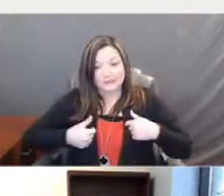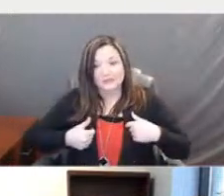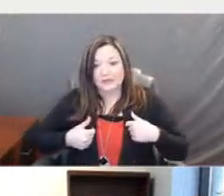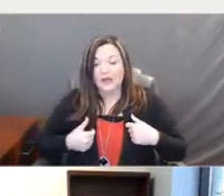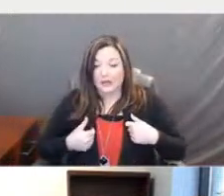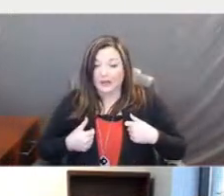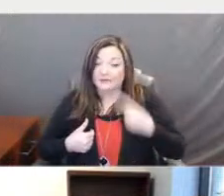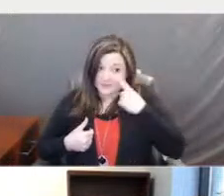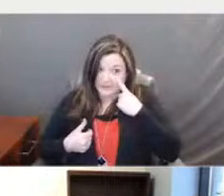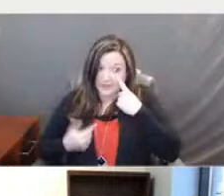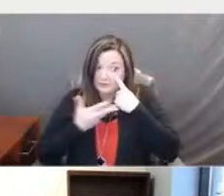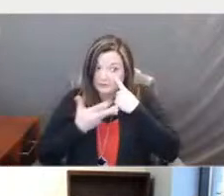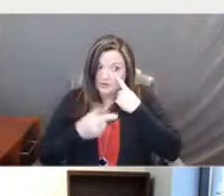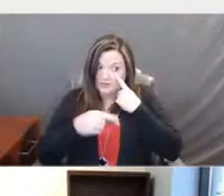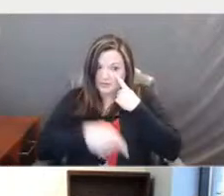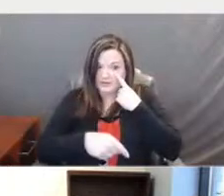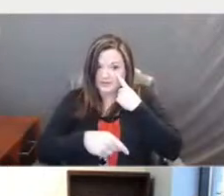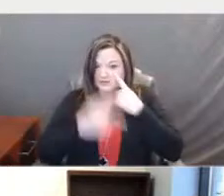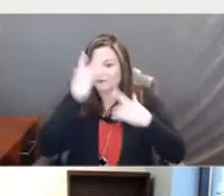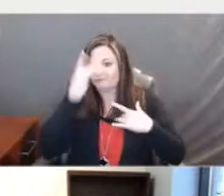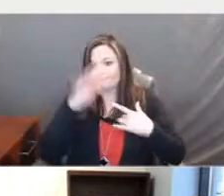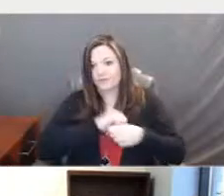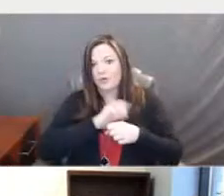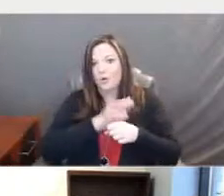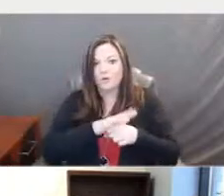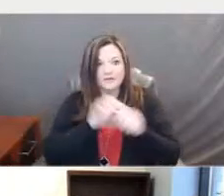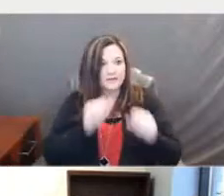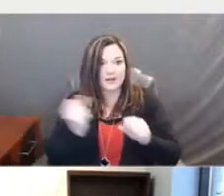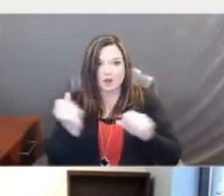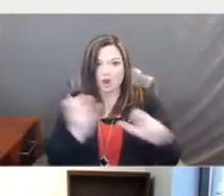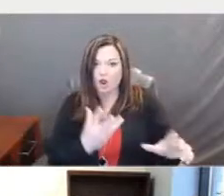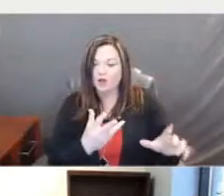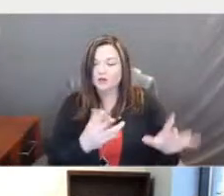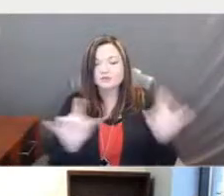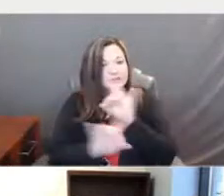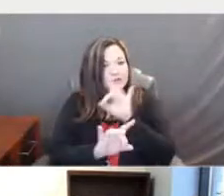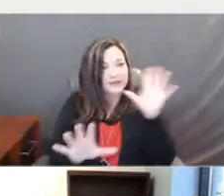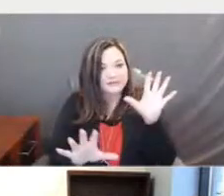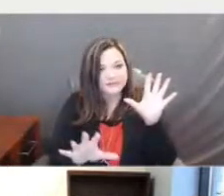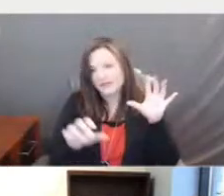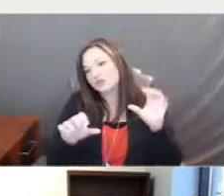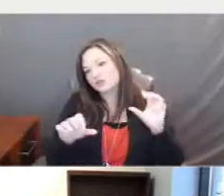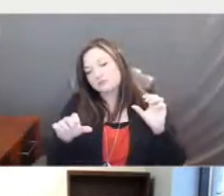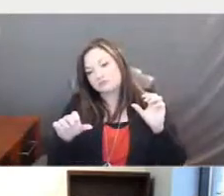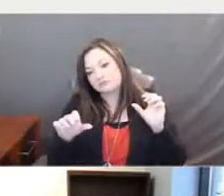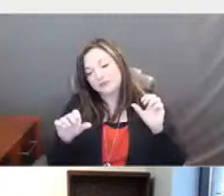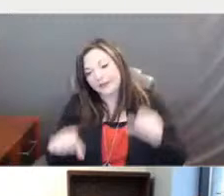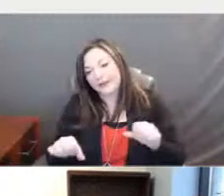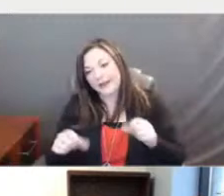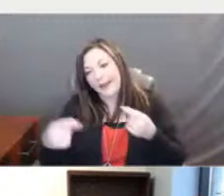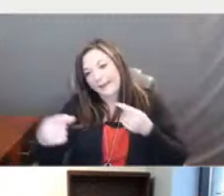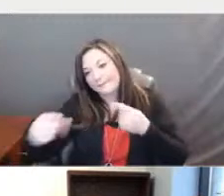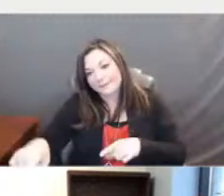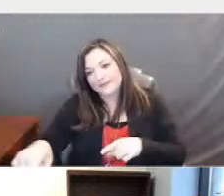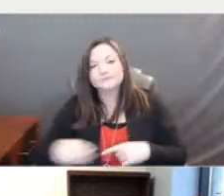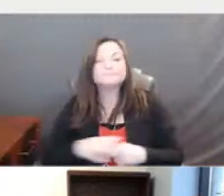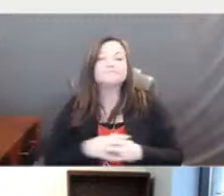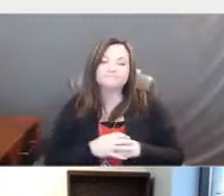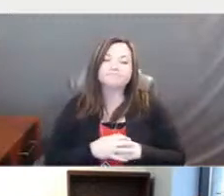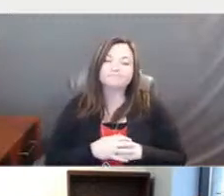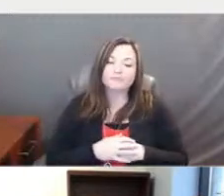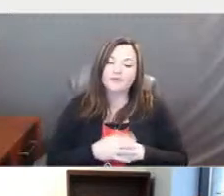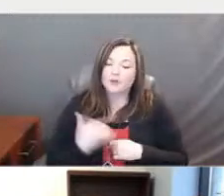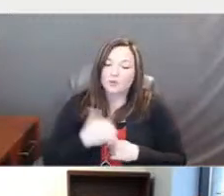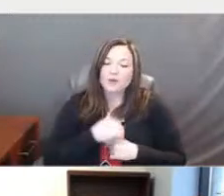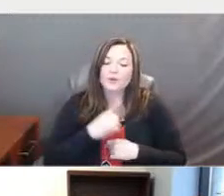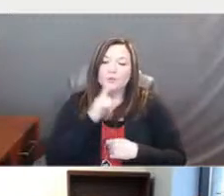seen what this virus can do and the devastation that it can cause. and we really need to do